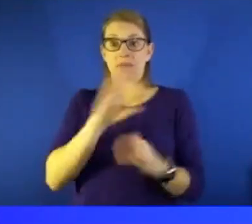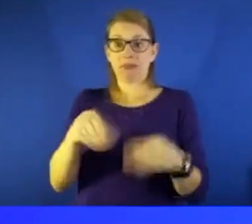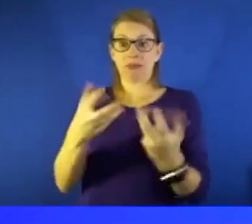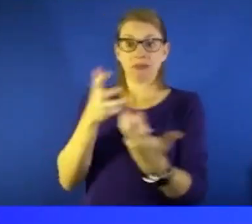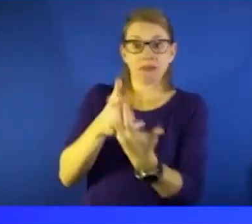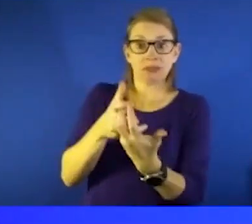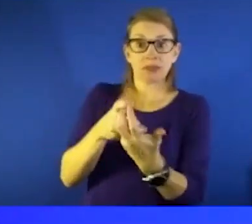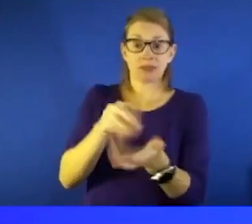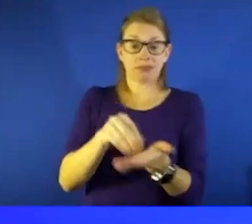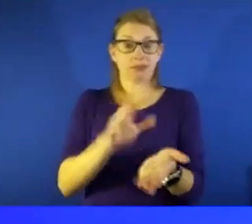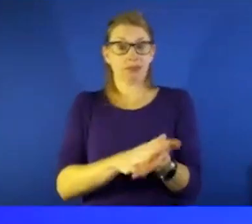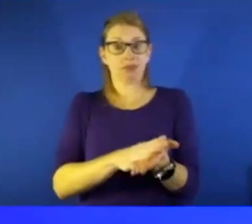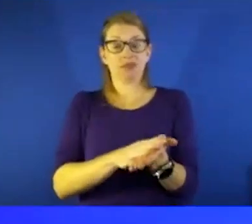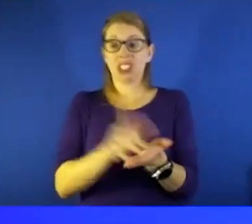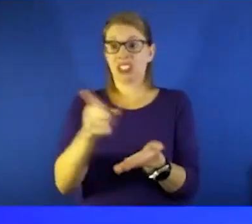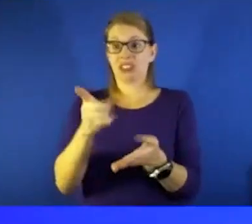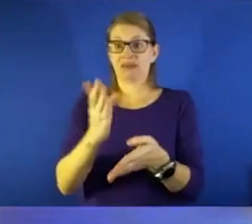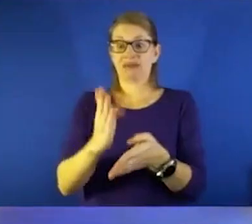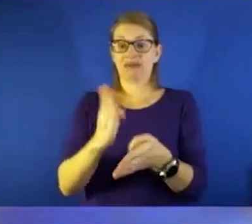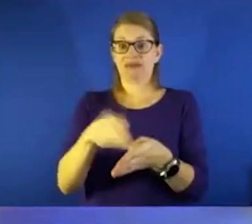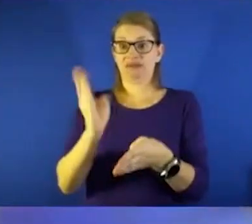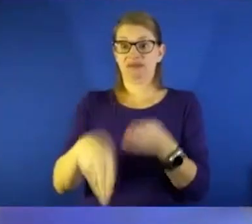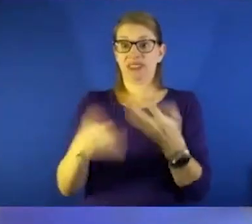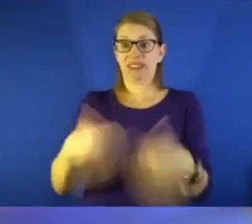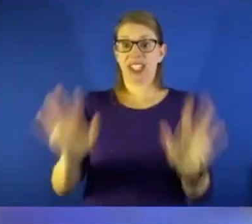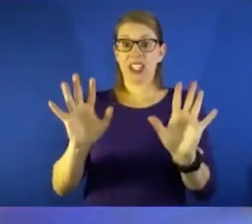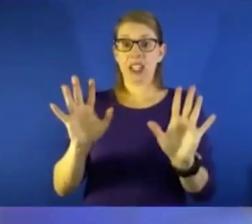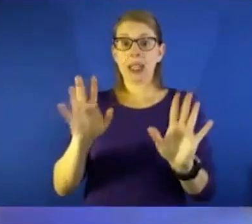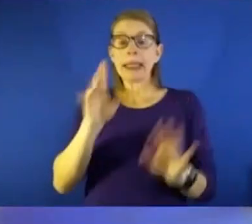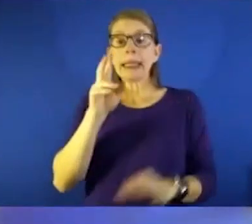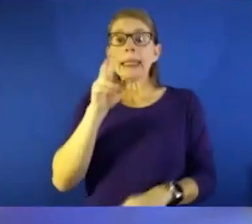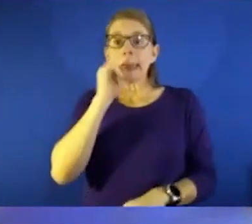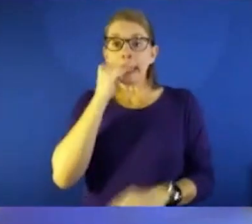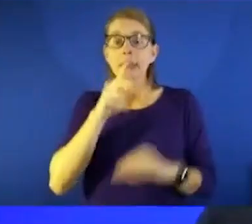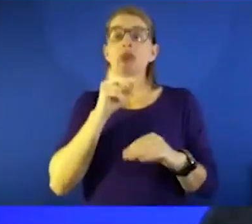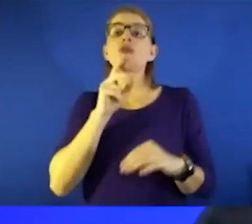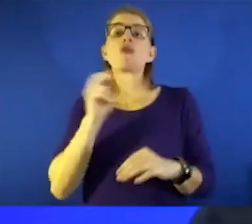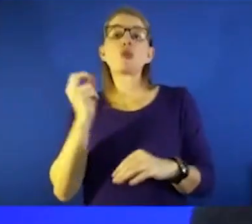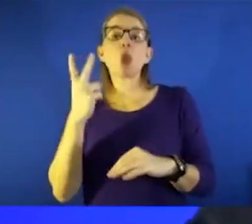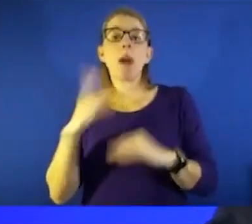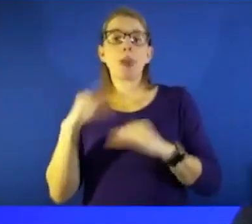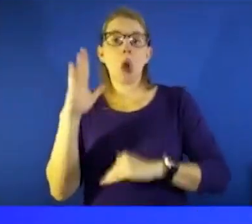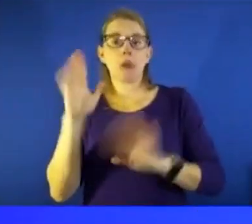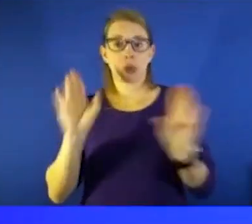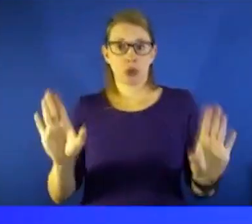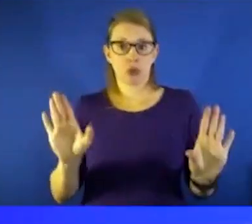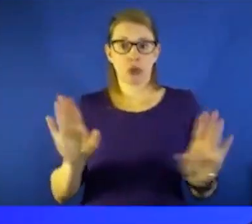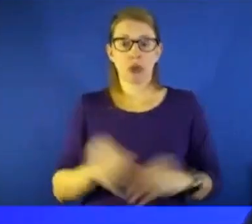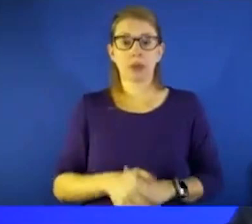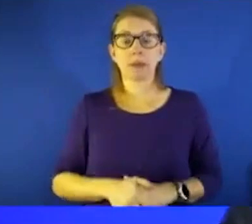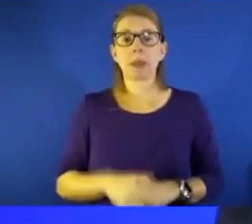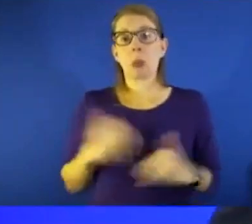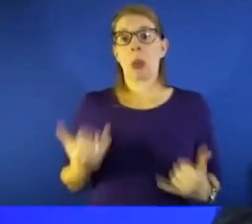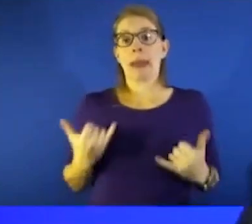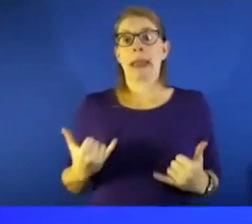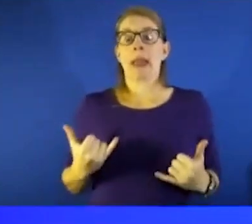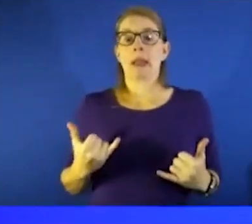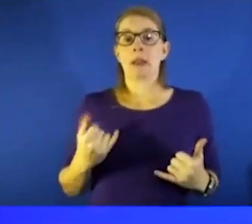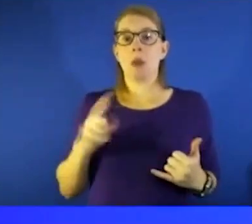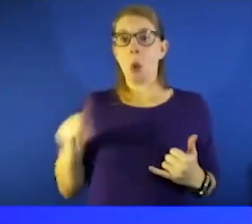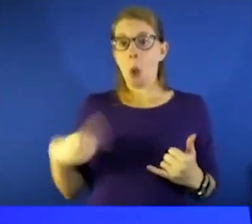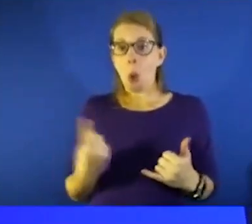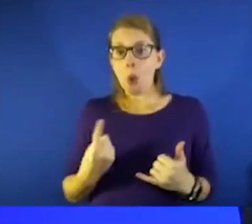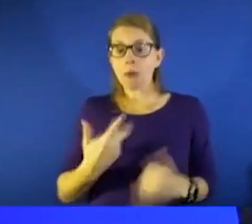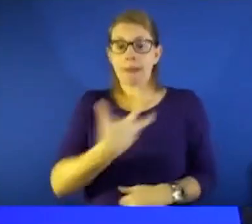send you on your way. Good stuff. And it is kids it's 12 and over. Yes, yeah. Right now we are only doing the